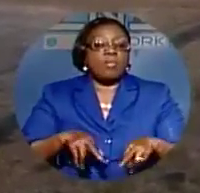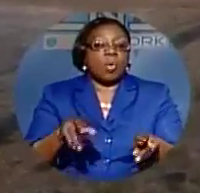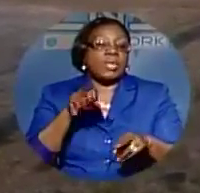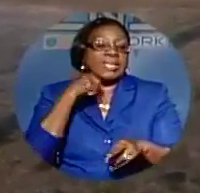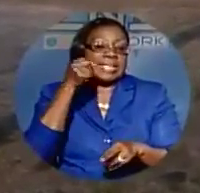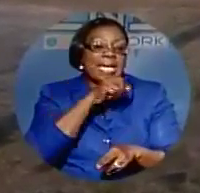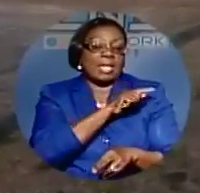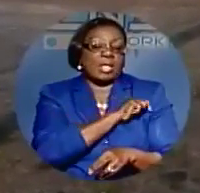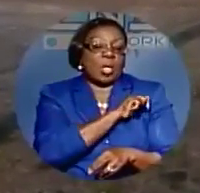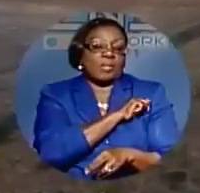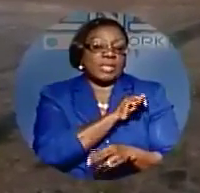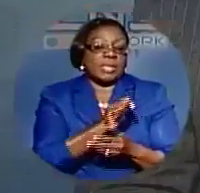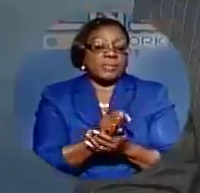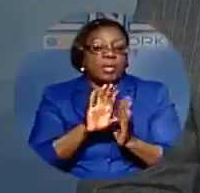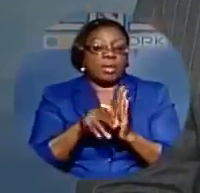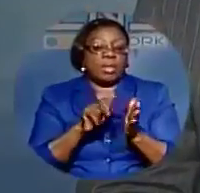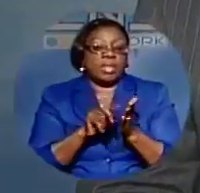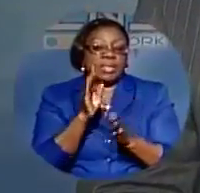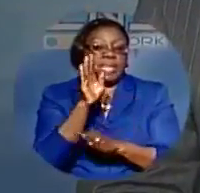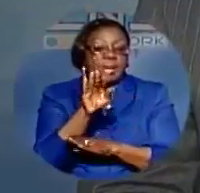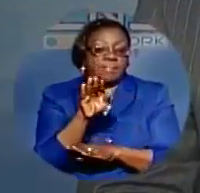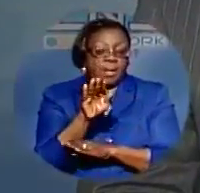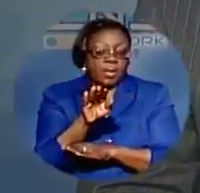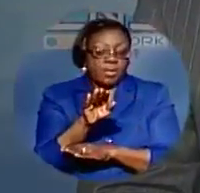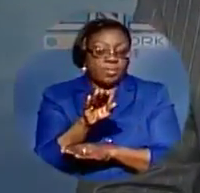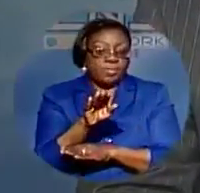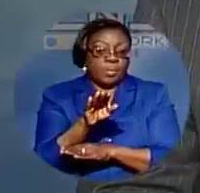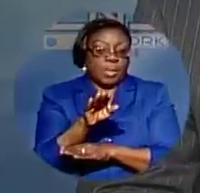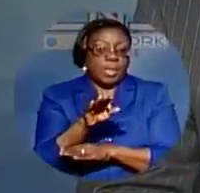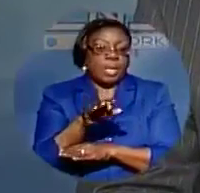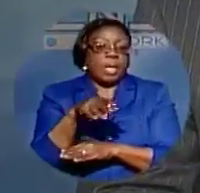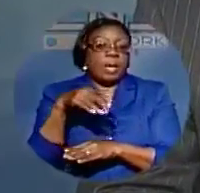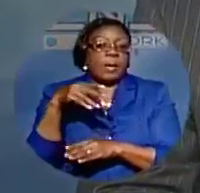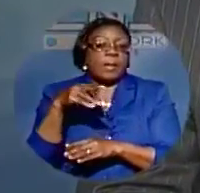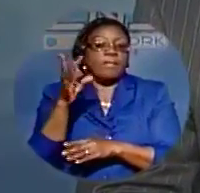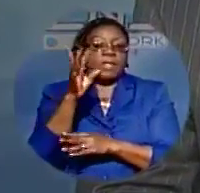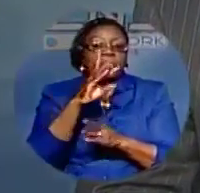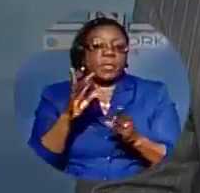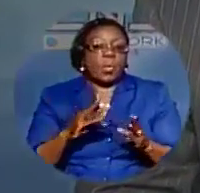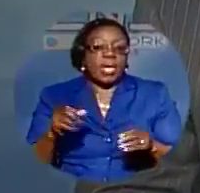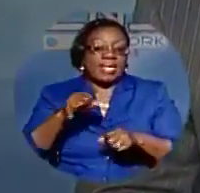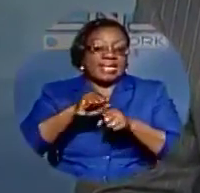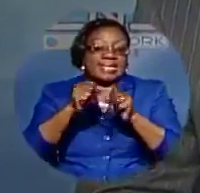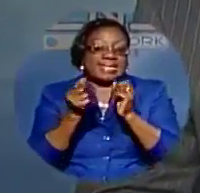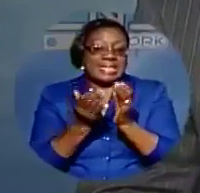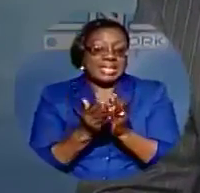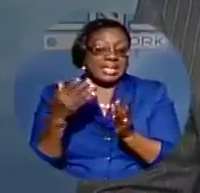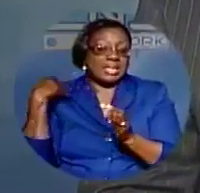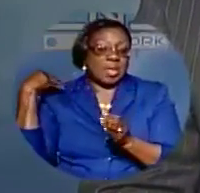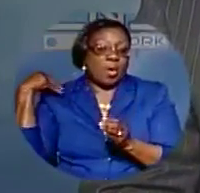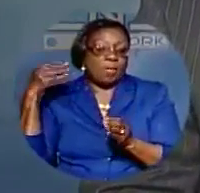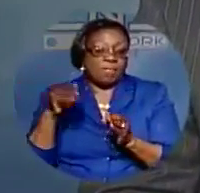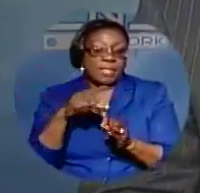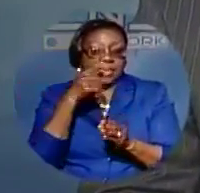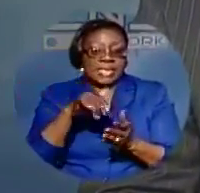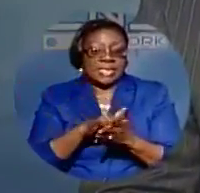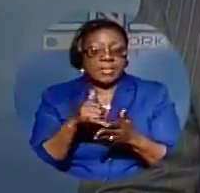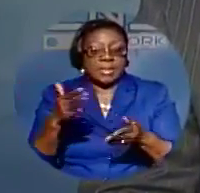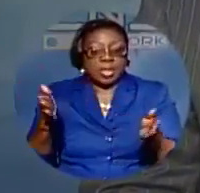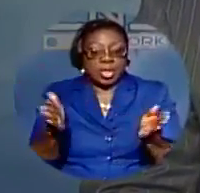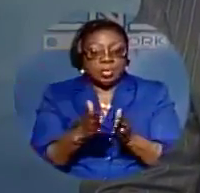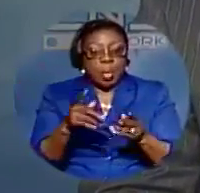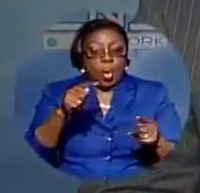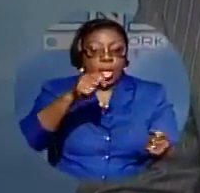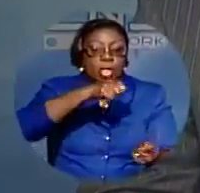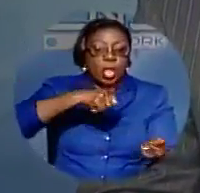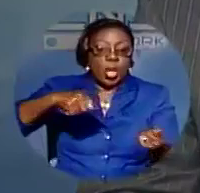Cyan Thompson, ZNS News. Well, Met officials telling us now that it appears that there was a relatively small tornado